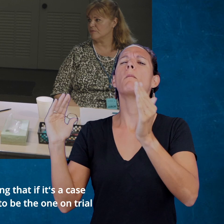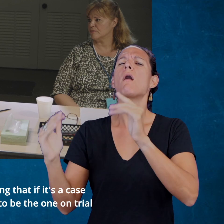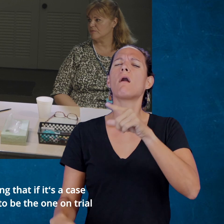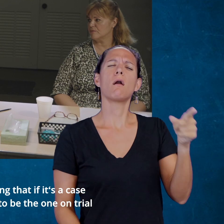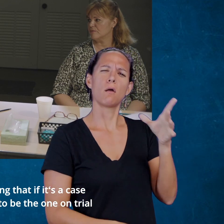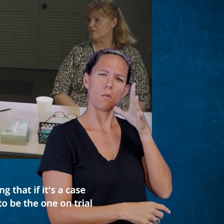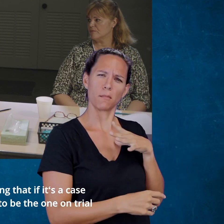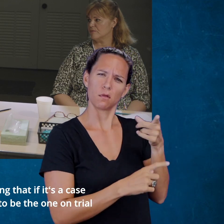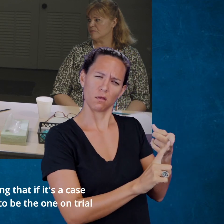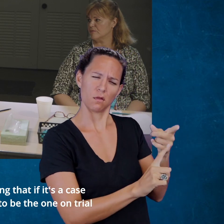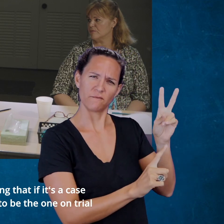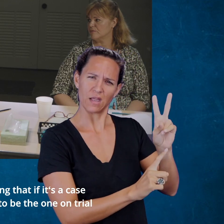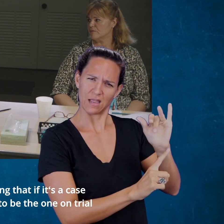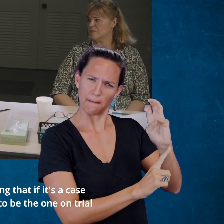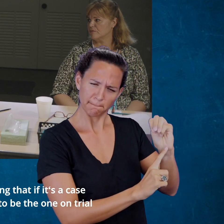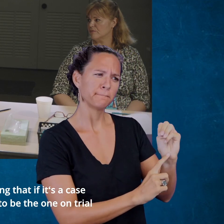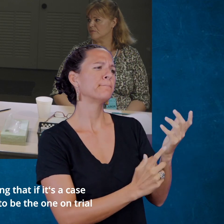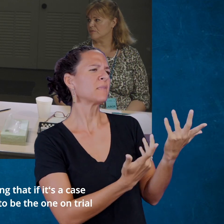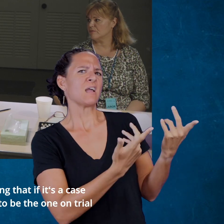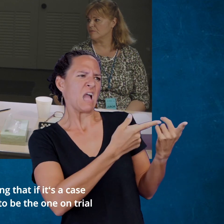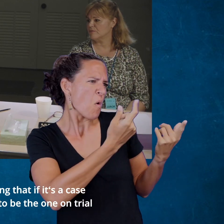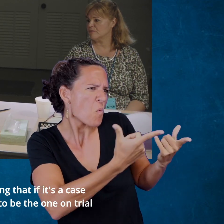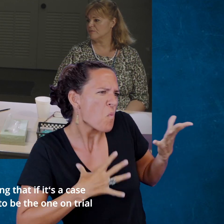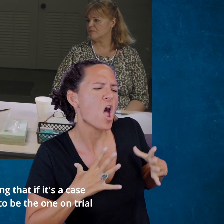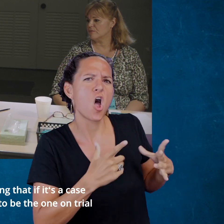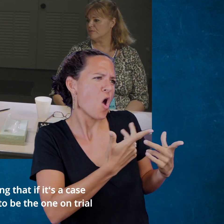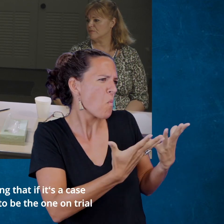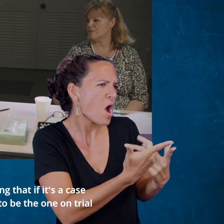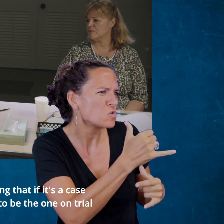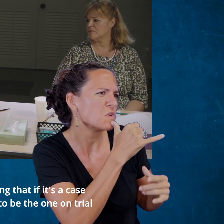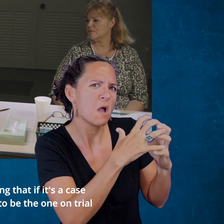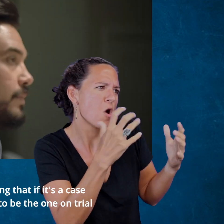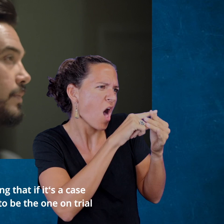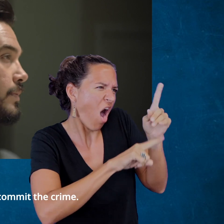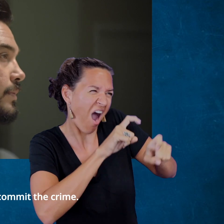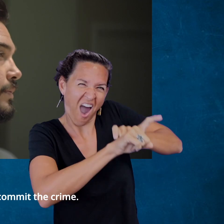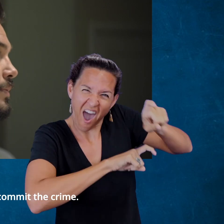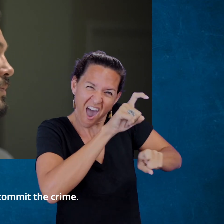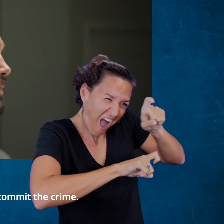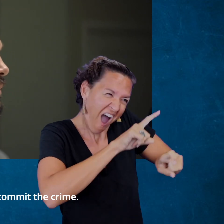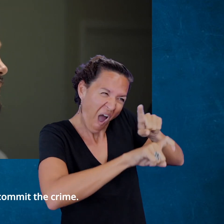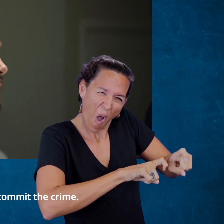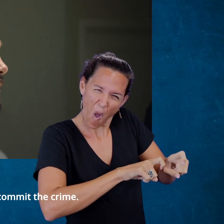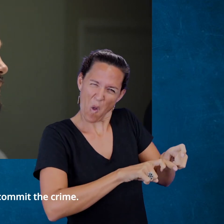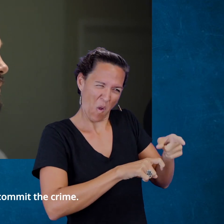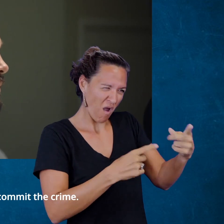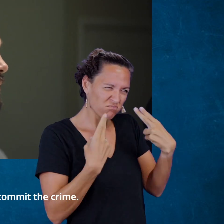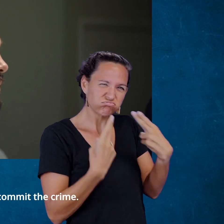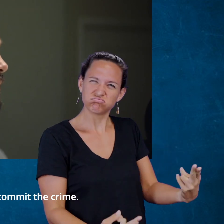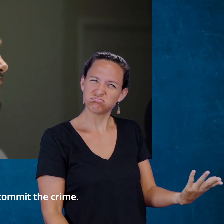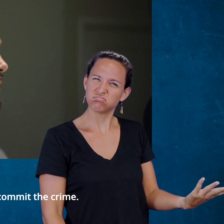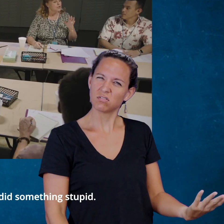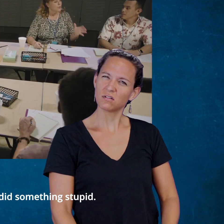just wrong that if it's a case like this, she's the one that seems to be on trial when she didn't commit the